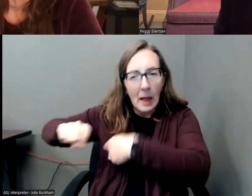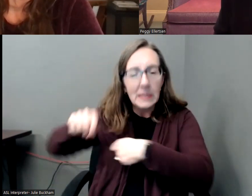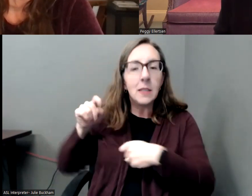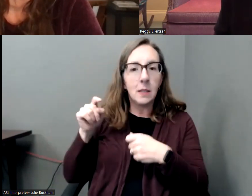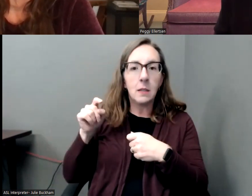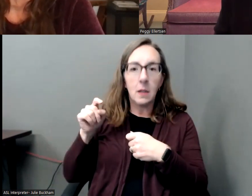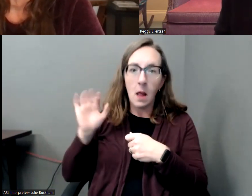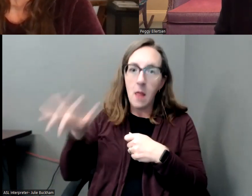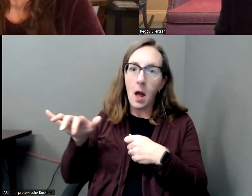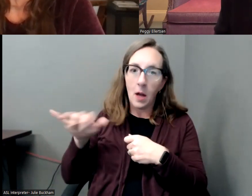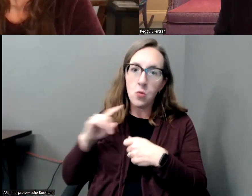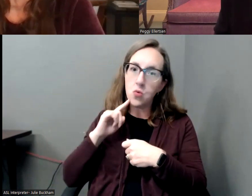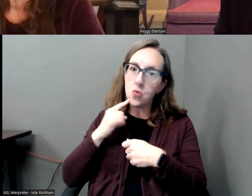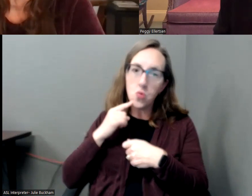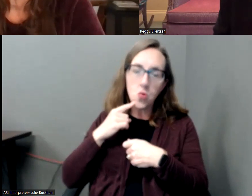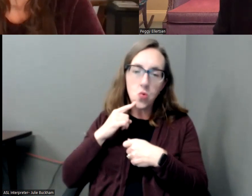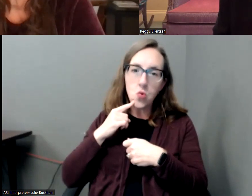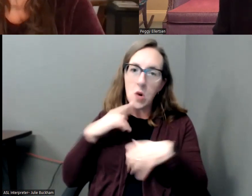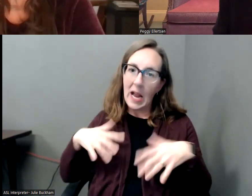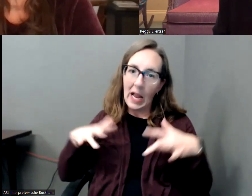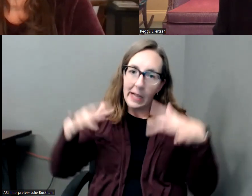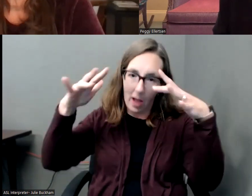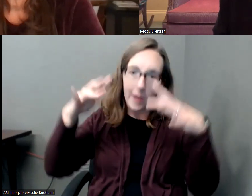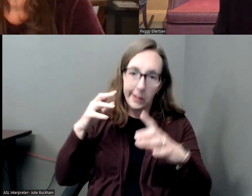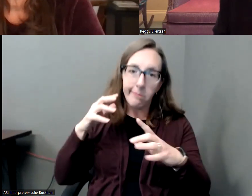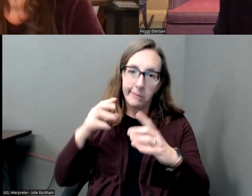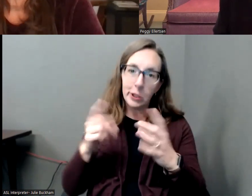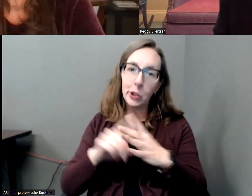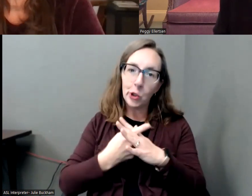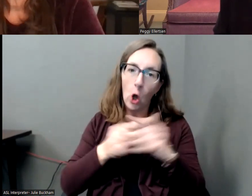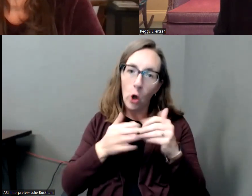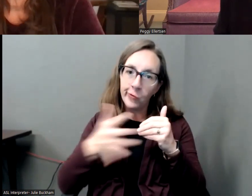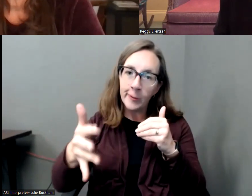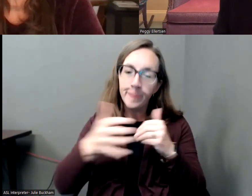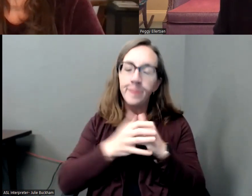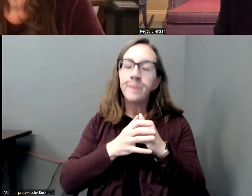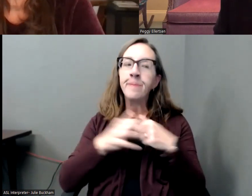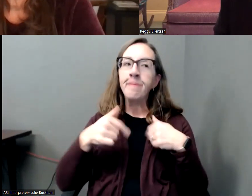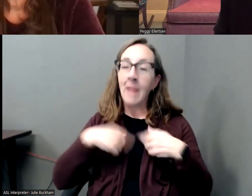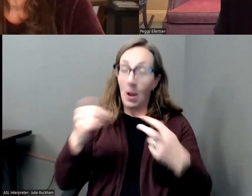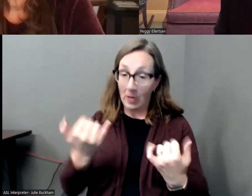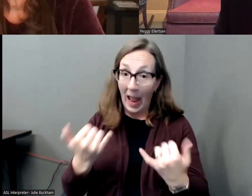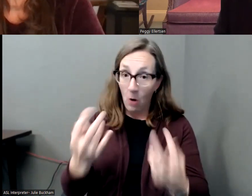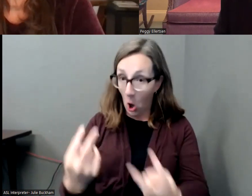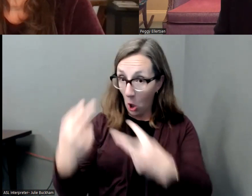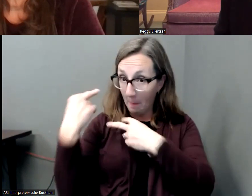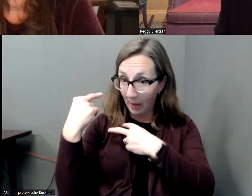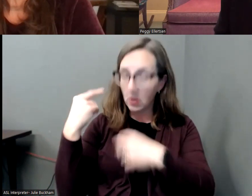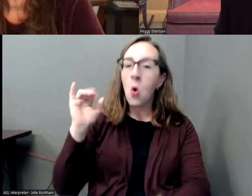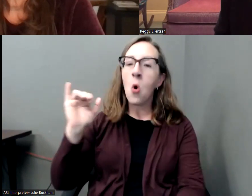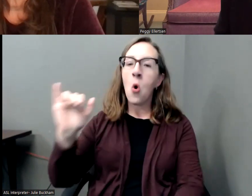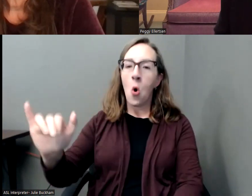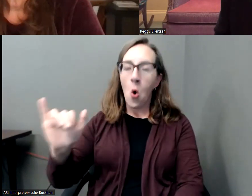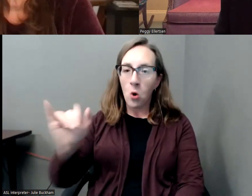very intense period of anxiety. In retrospect, I'm quite certain that the fact that she was not able